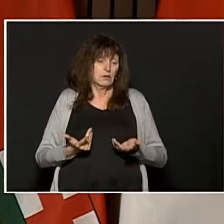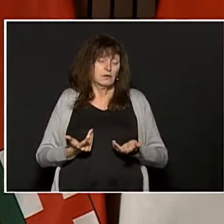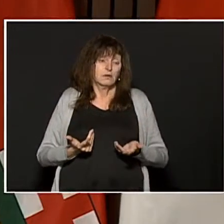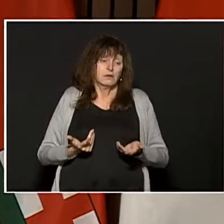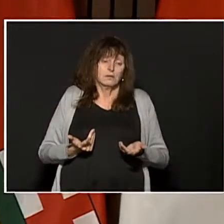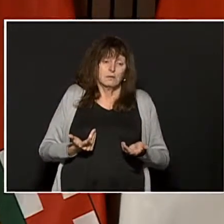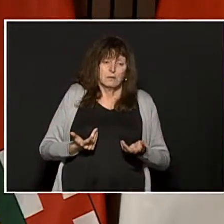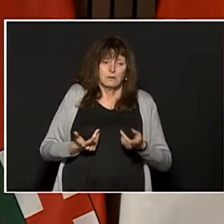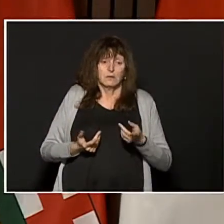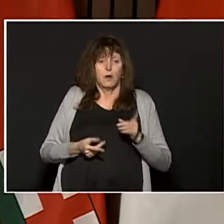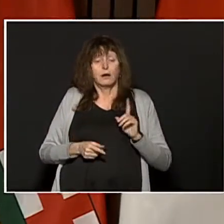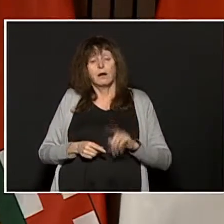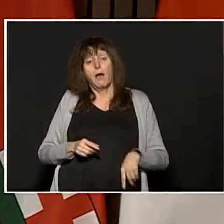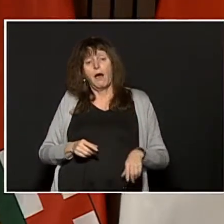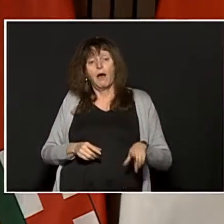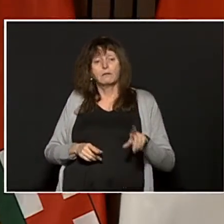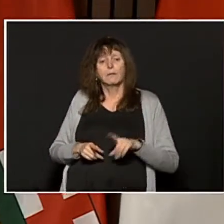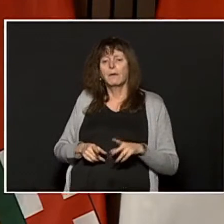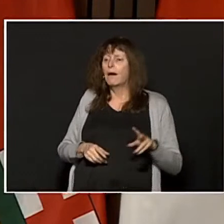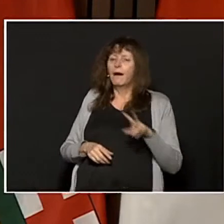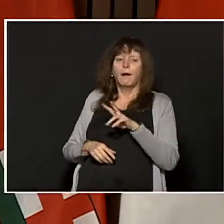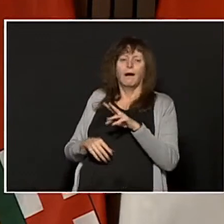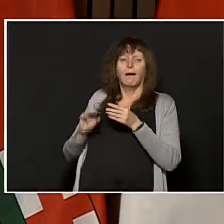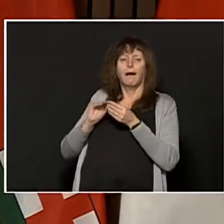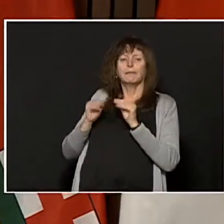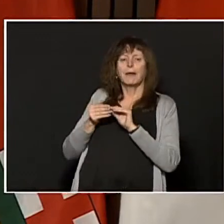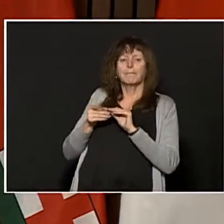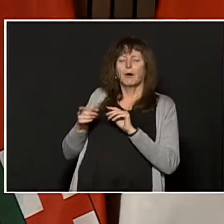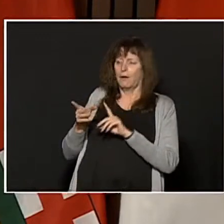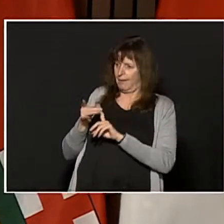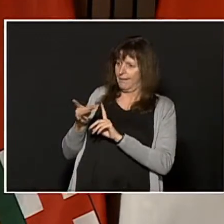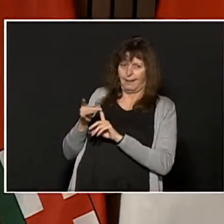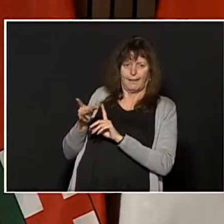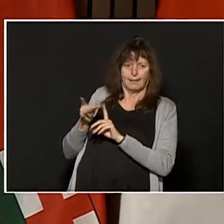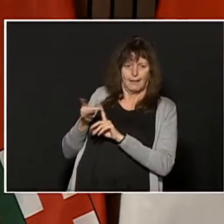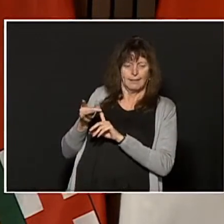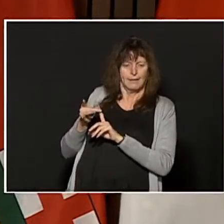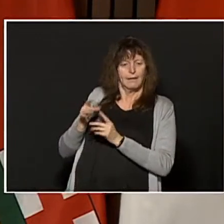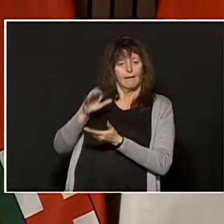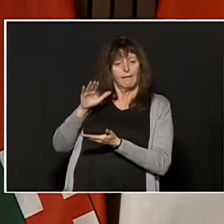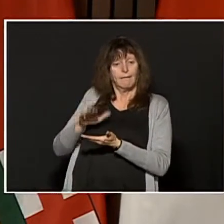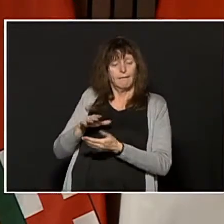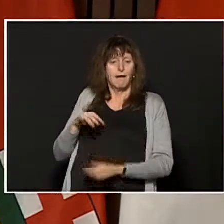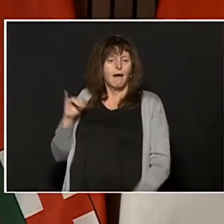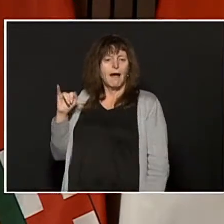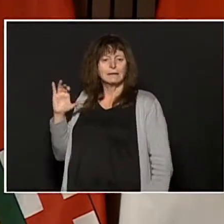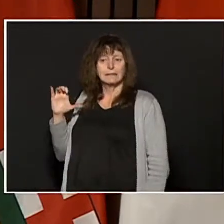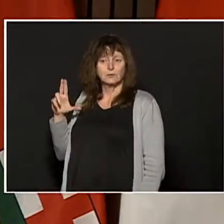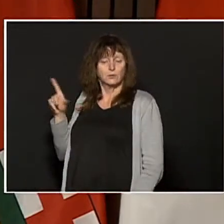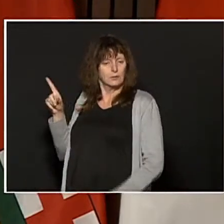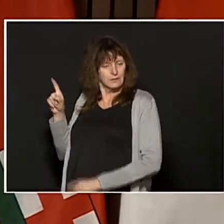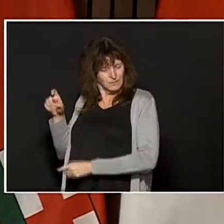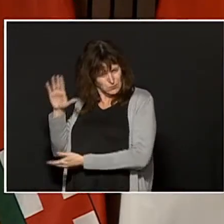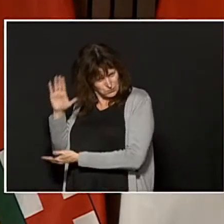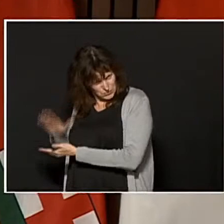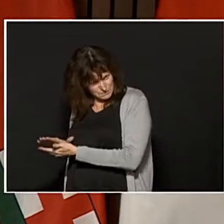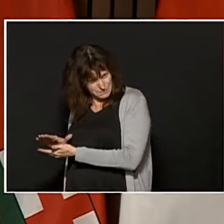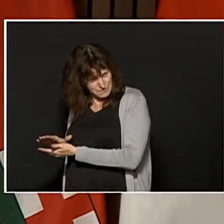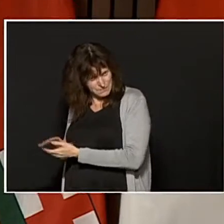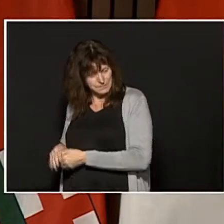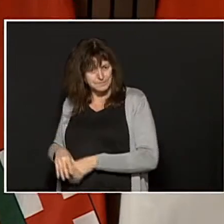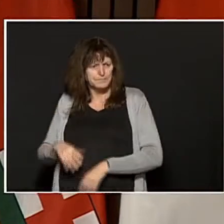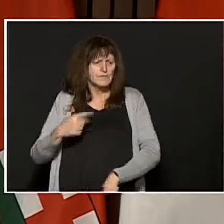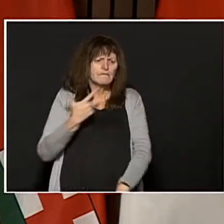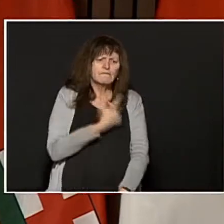counts. We need to see the case counts down. We need to see the ICUs down. And we need to be looking at the vaccine coverage, assuming